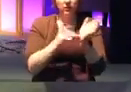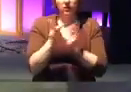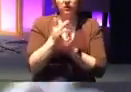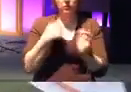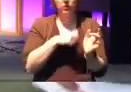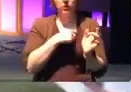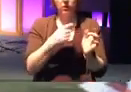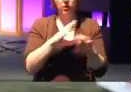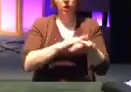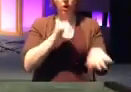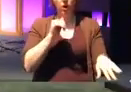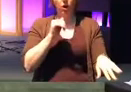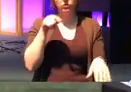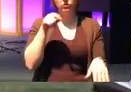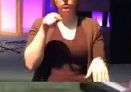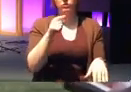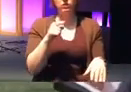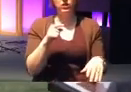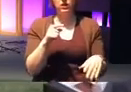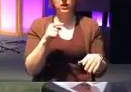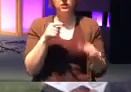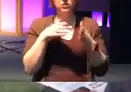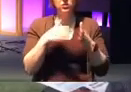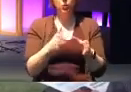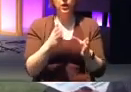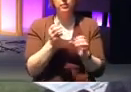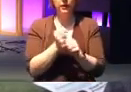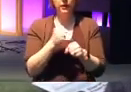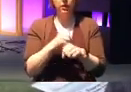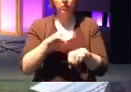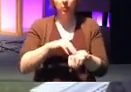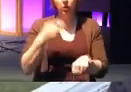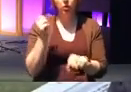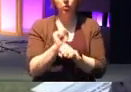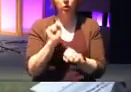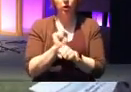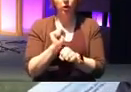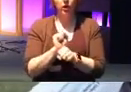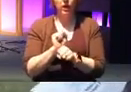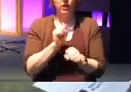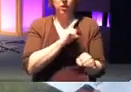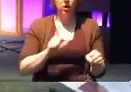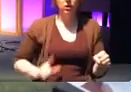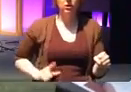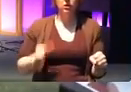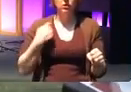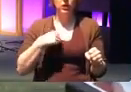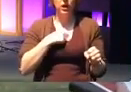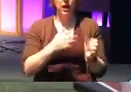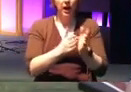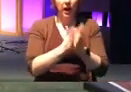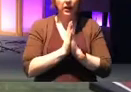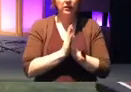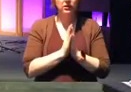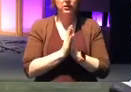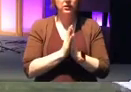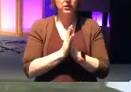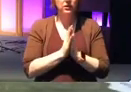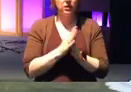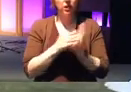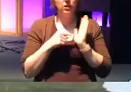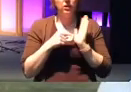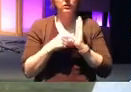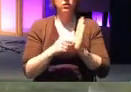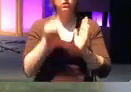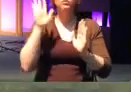we call up to you as the way maker, the miracle worker. Lord, we're asking for a demonstration